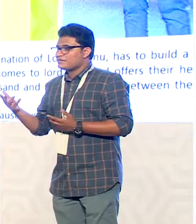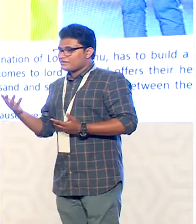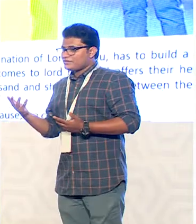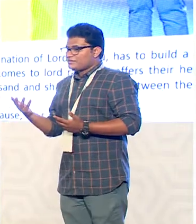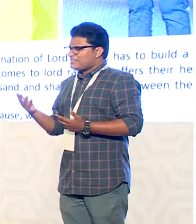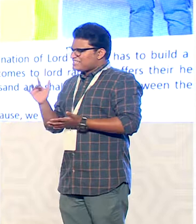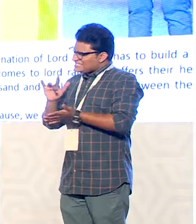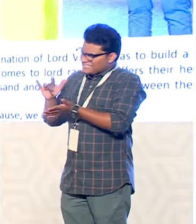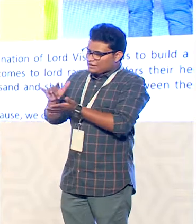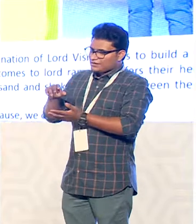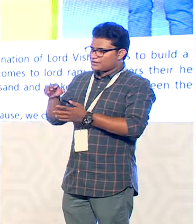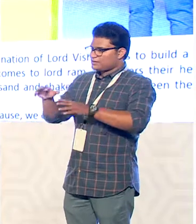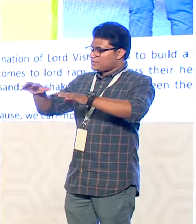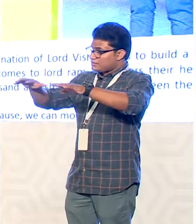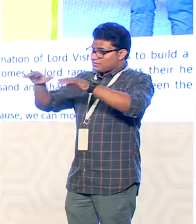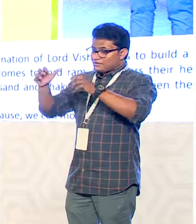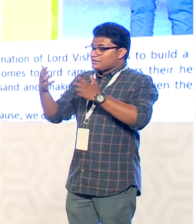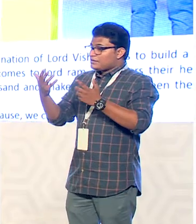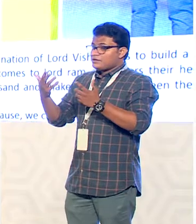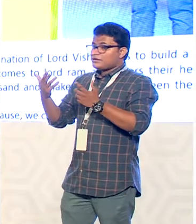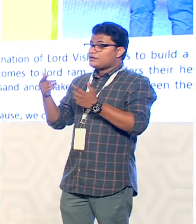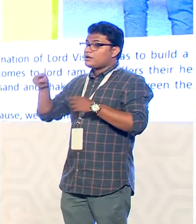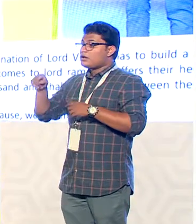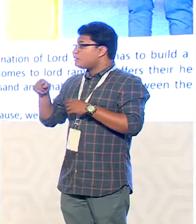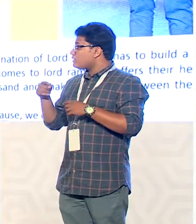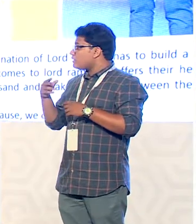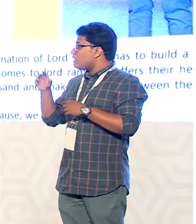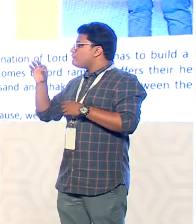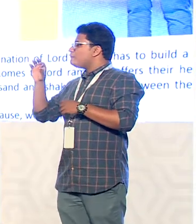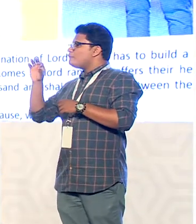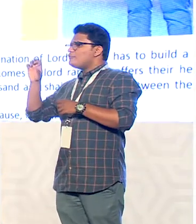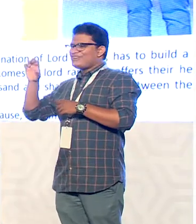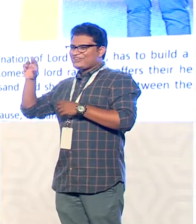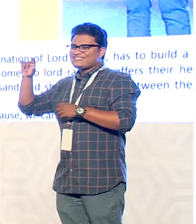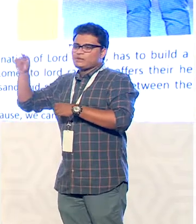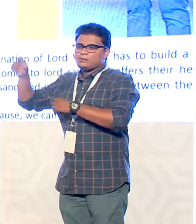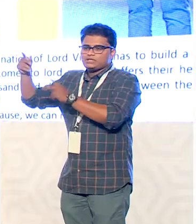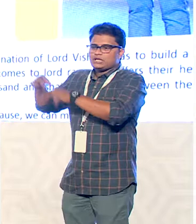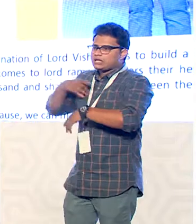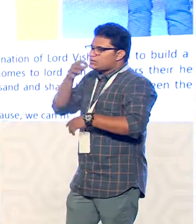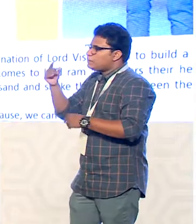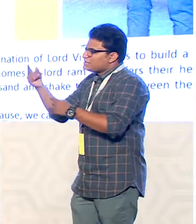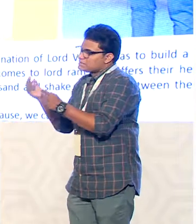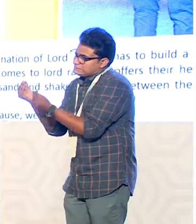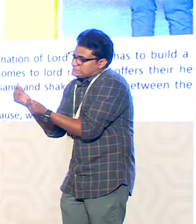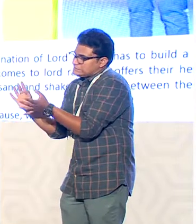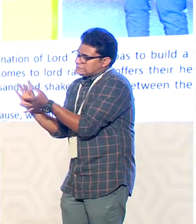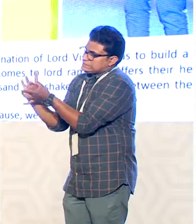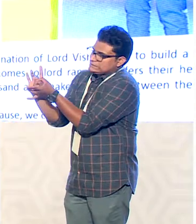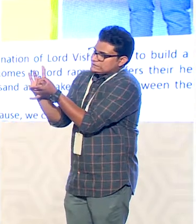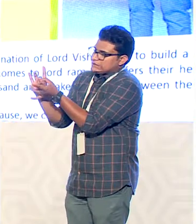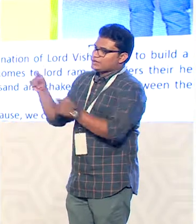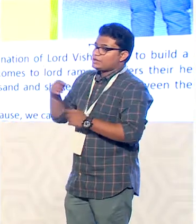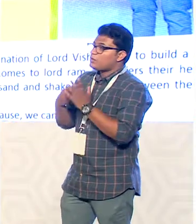central seminal contribution of Gandhi, because Firoz asked me specifically to try and connect